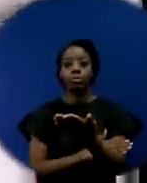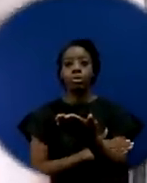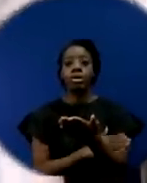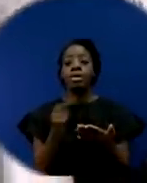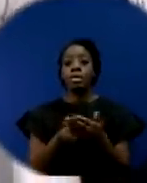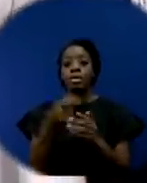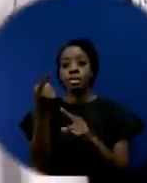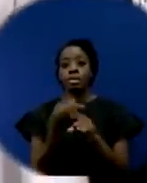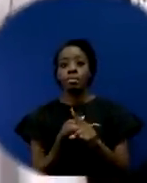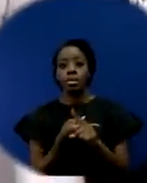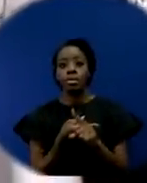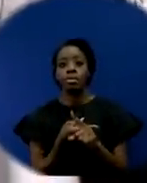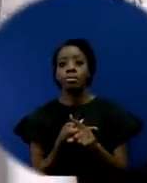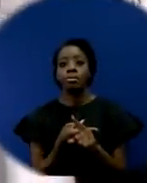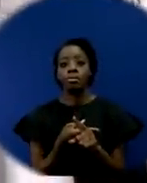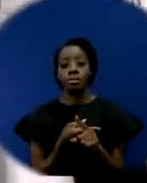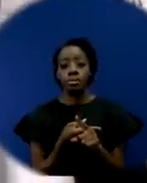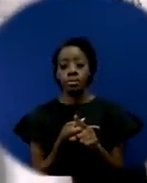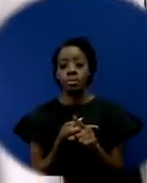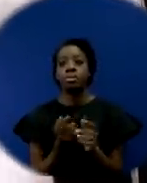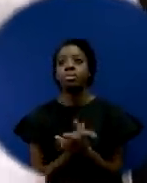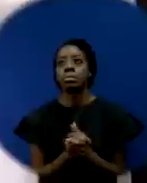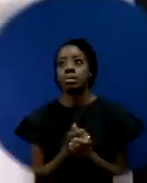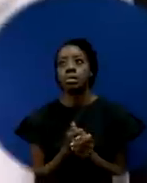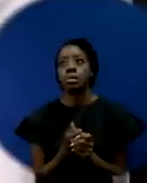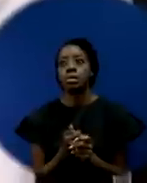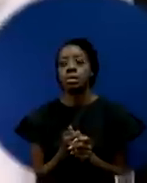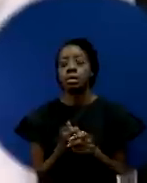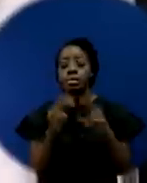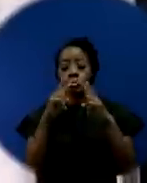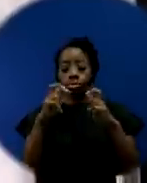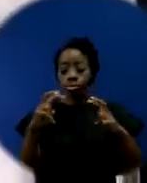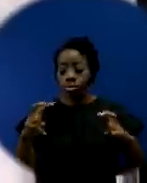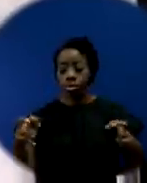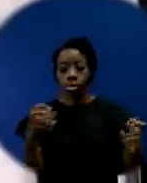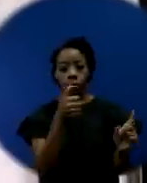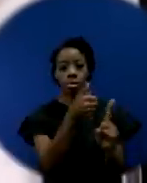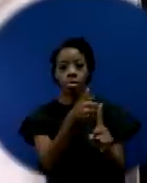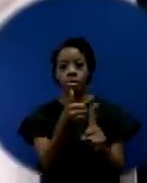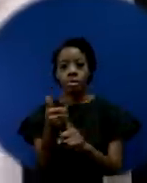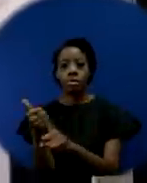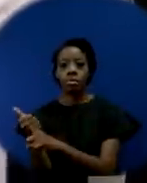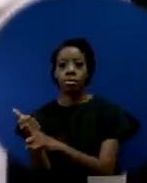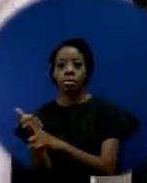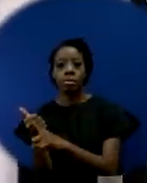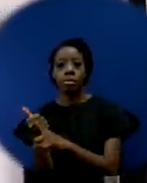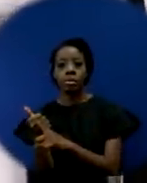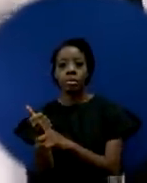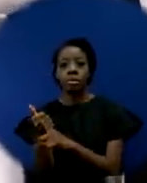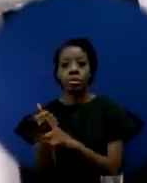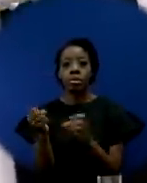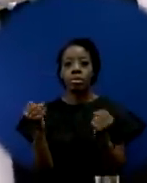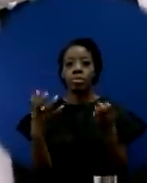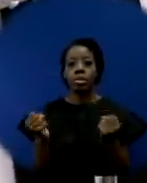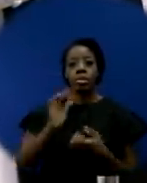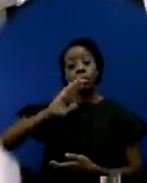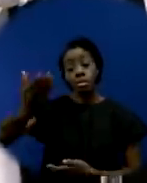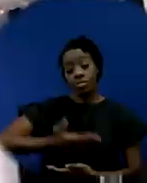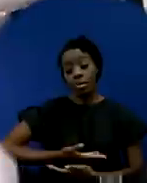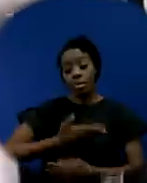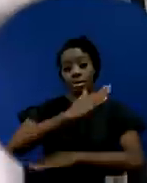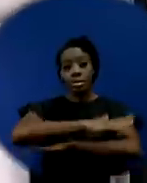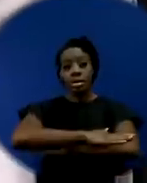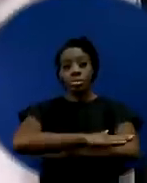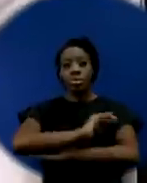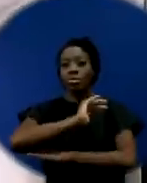than we were in the month of June. Let's examine ourselves. We have been invited to the table, but we should